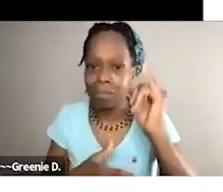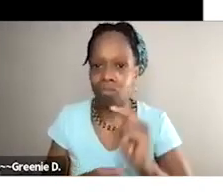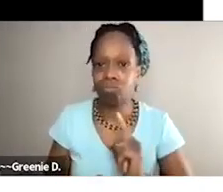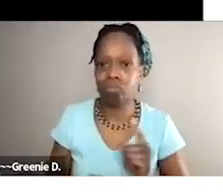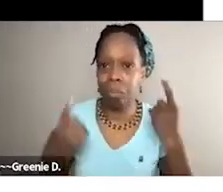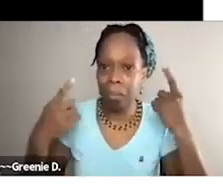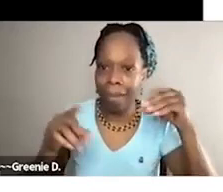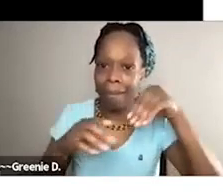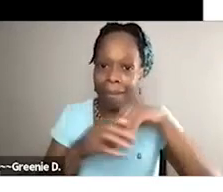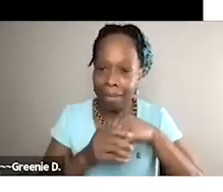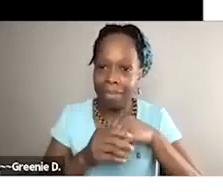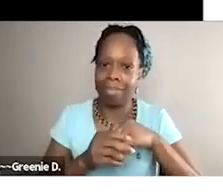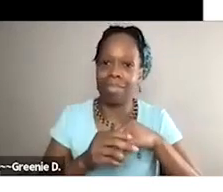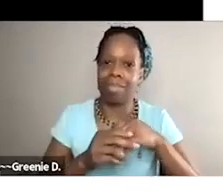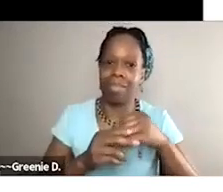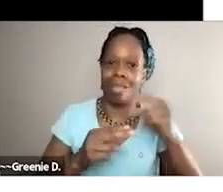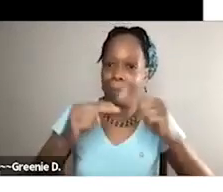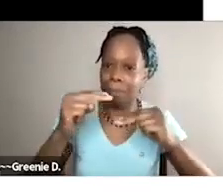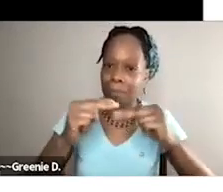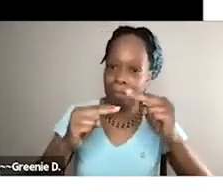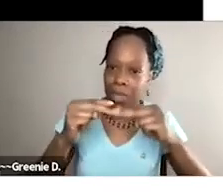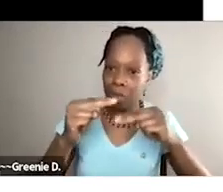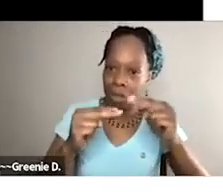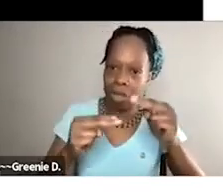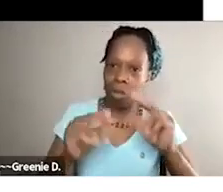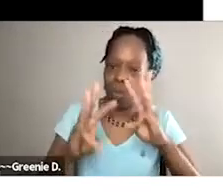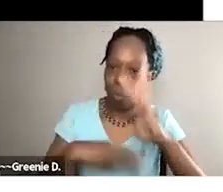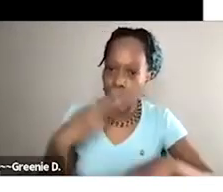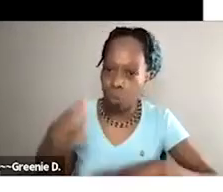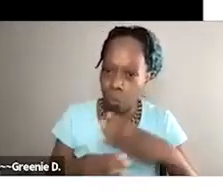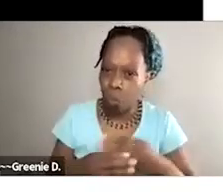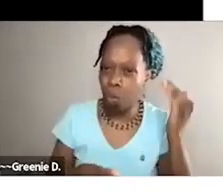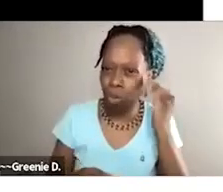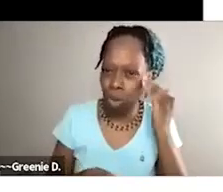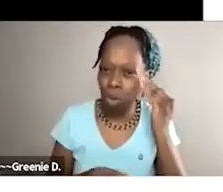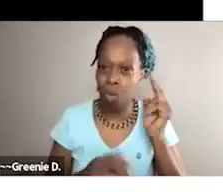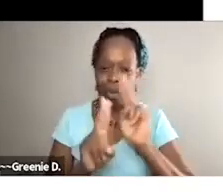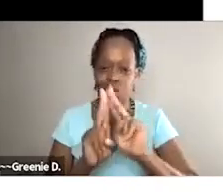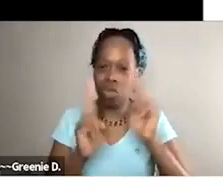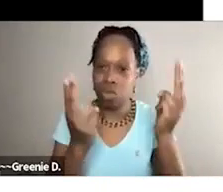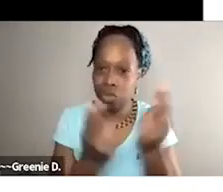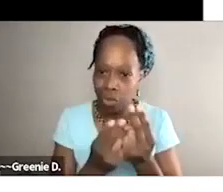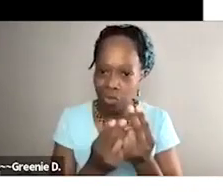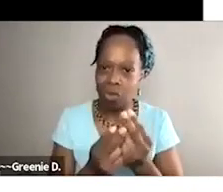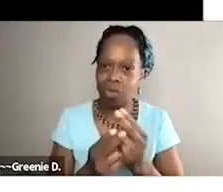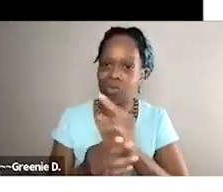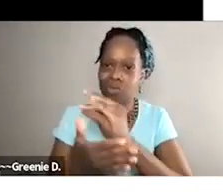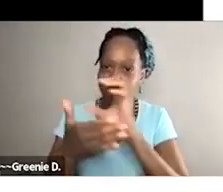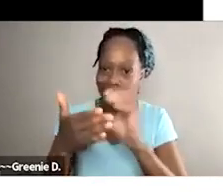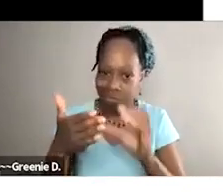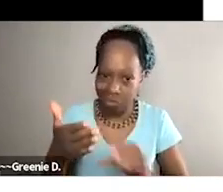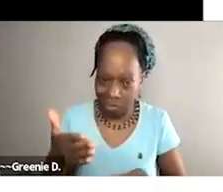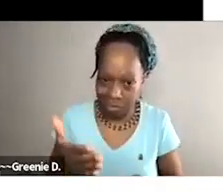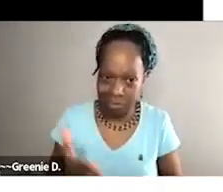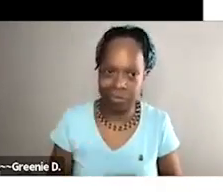and something that isn't an add-on, it's something that is built in from the very beginning. So our next piece that we're going to